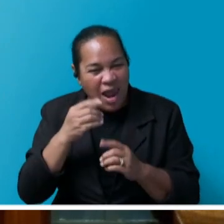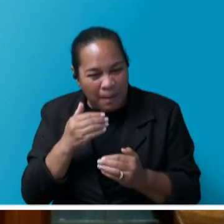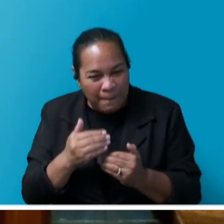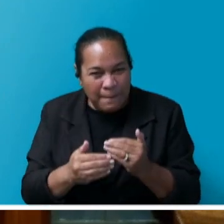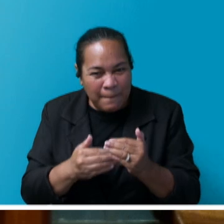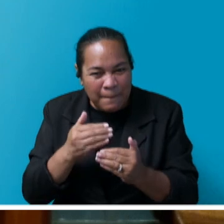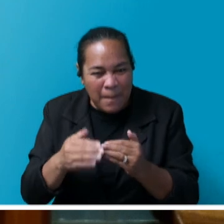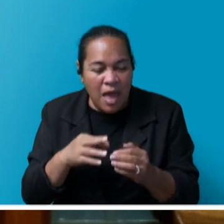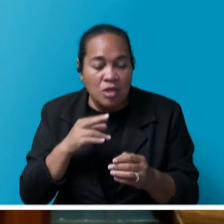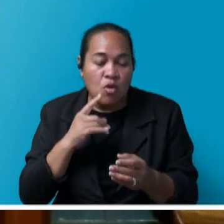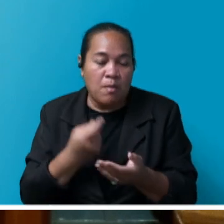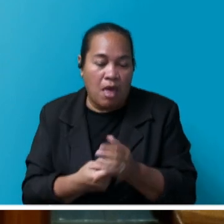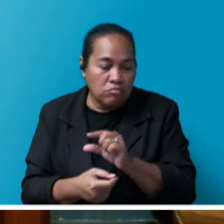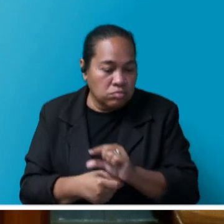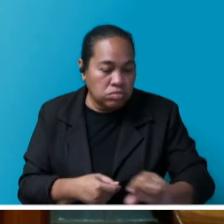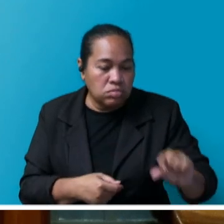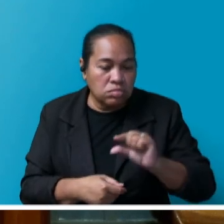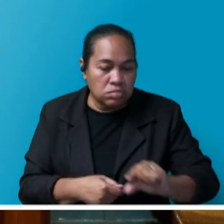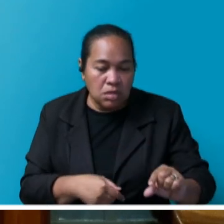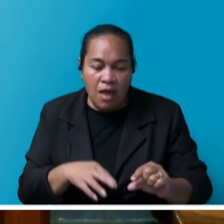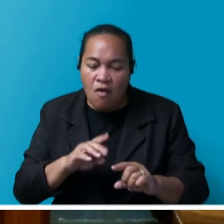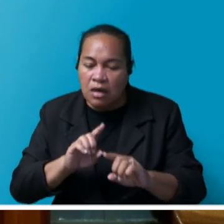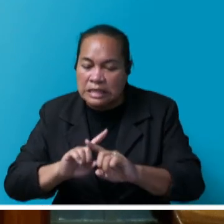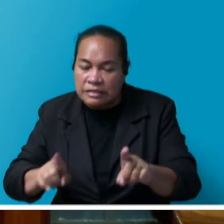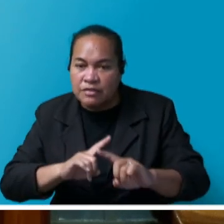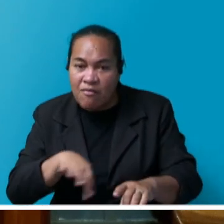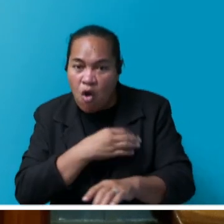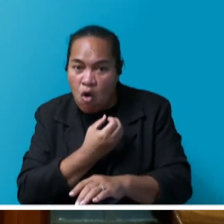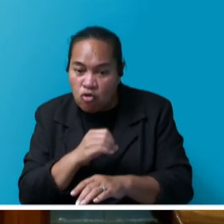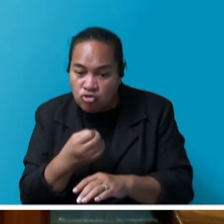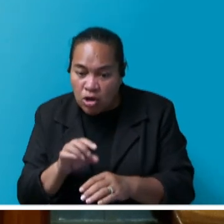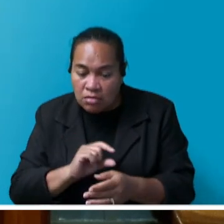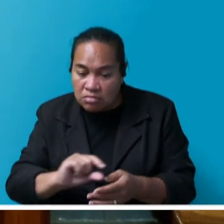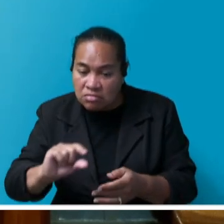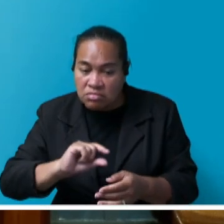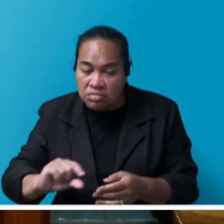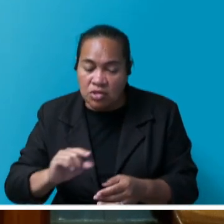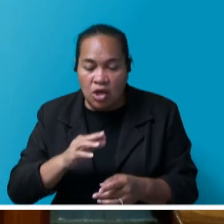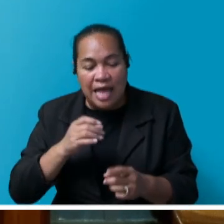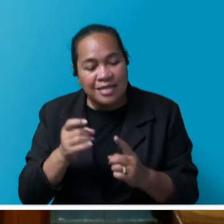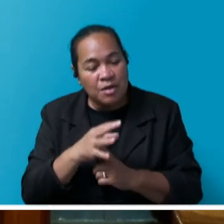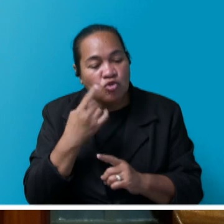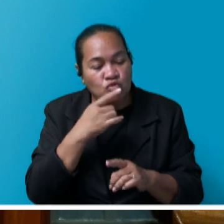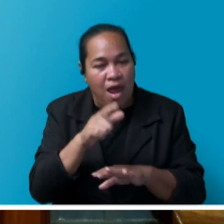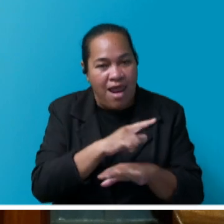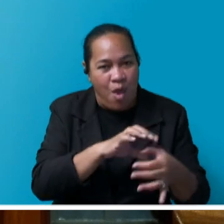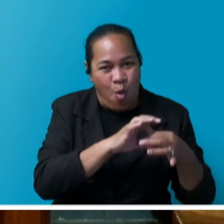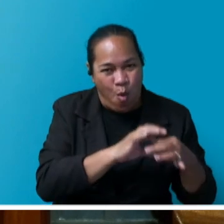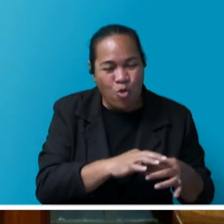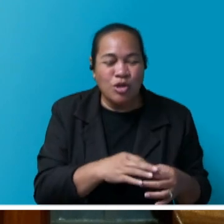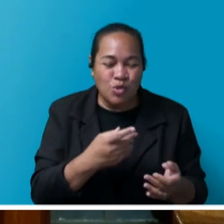for compensation for the commercial use of marine areas that affects both individuals and customary fishing rights owners.